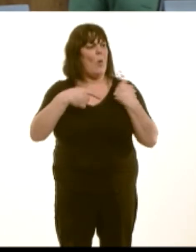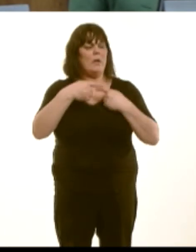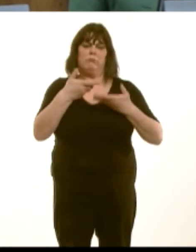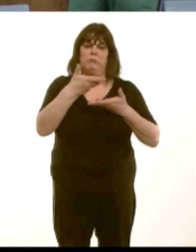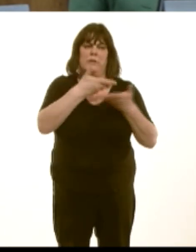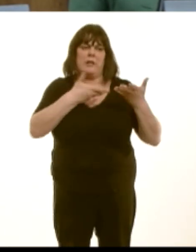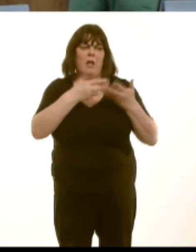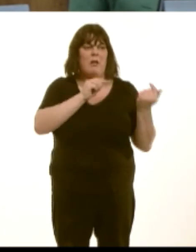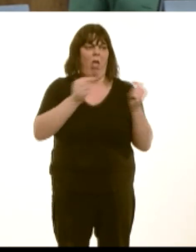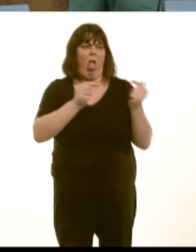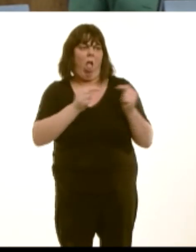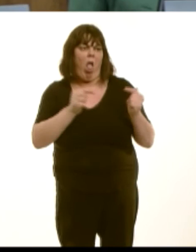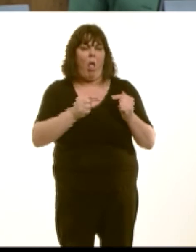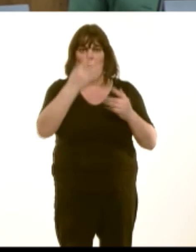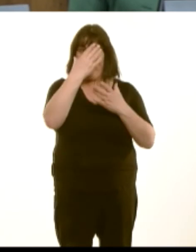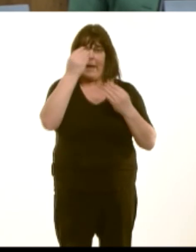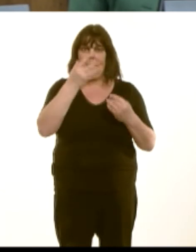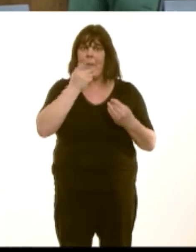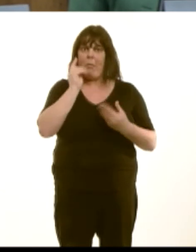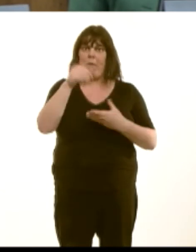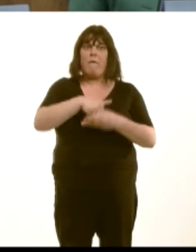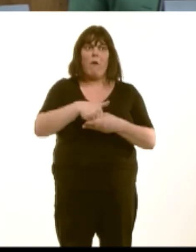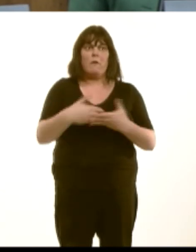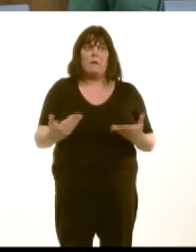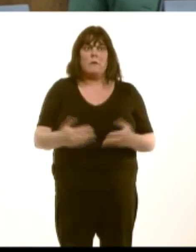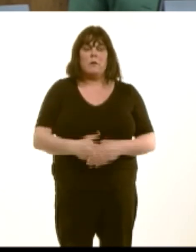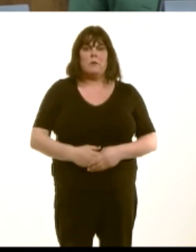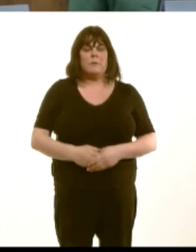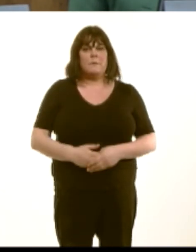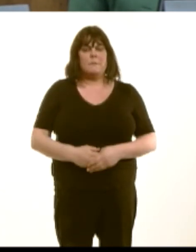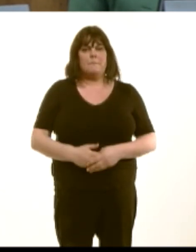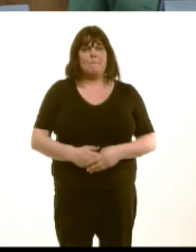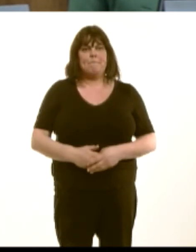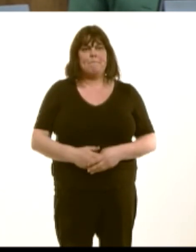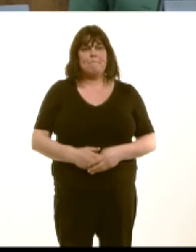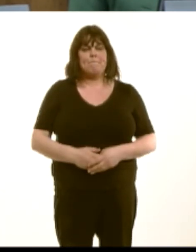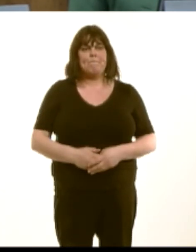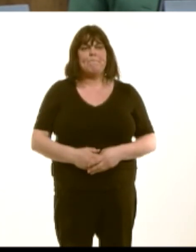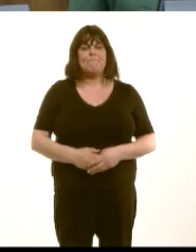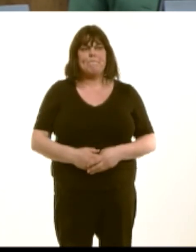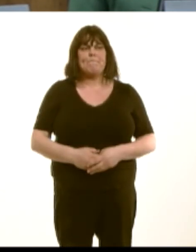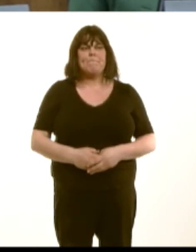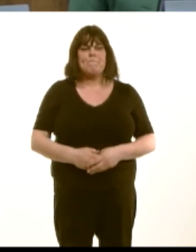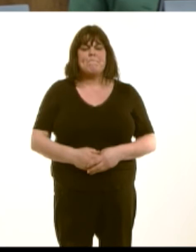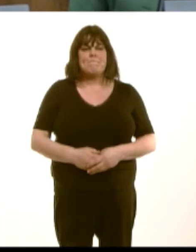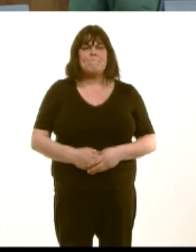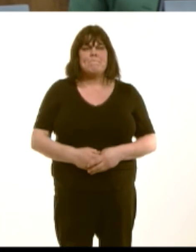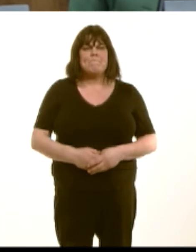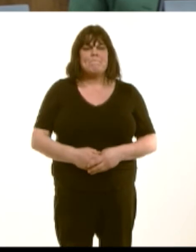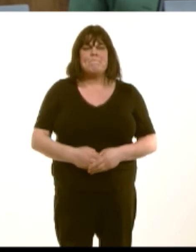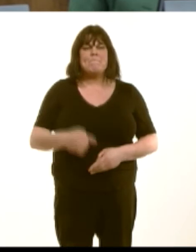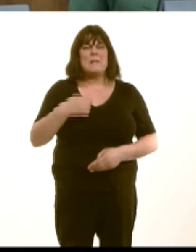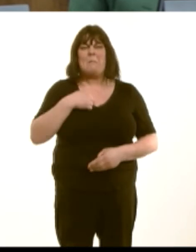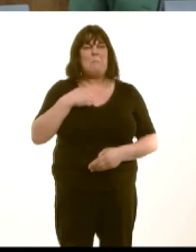the individual, and of course this would not be the way in which I would